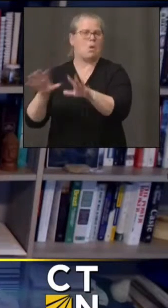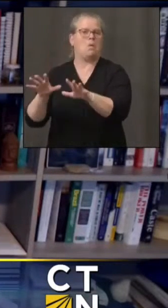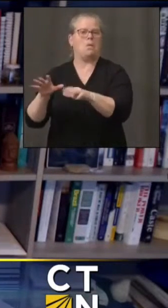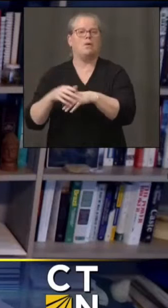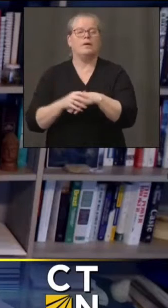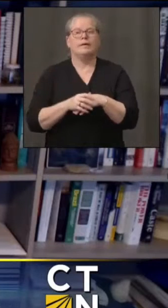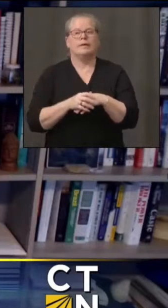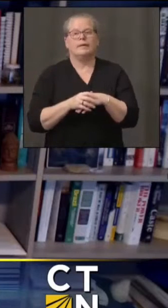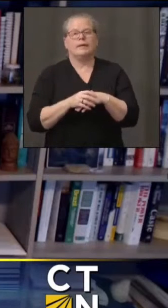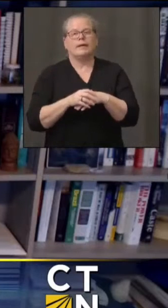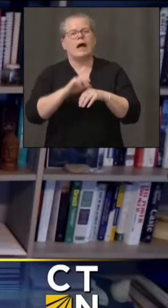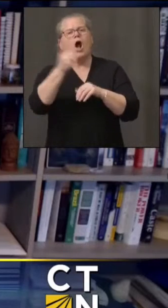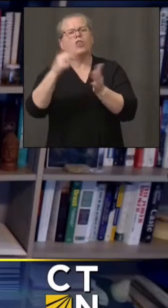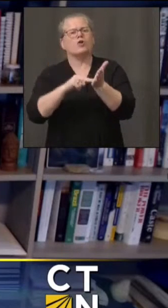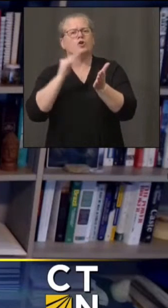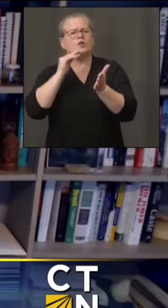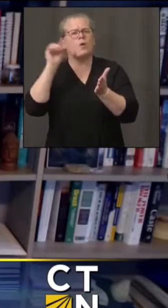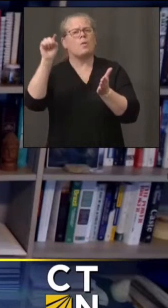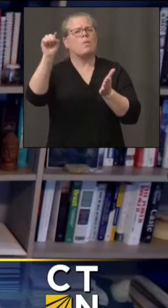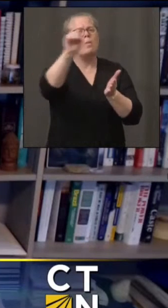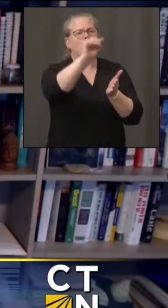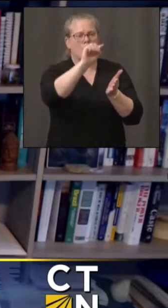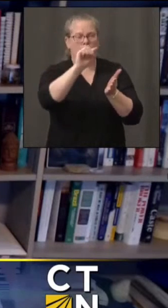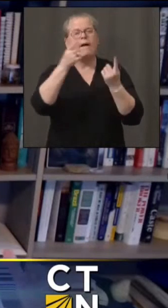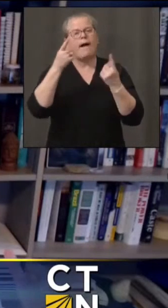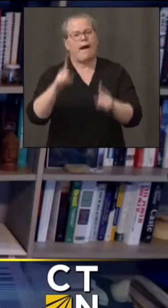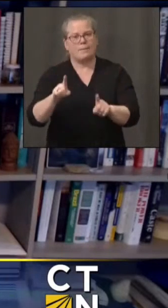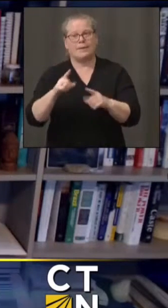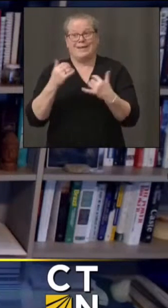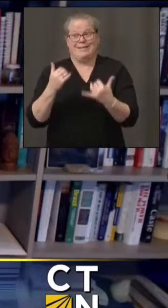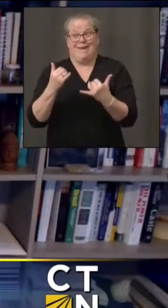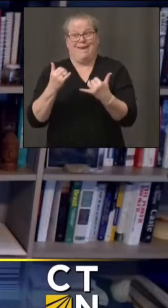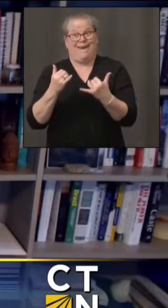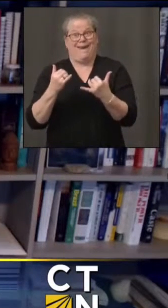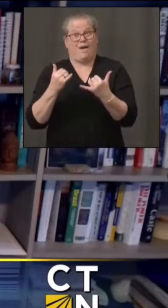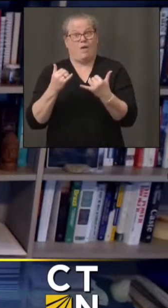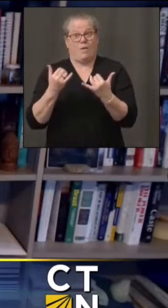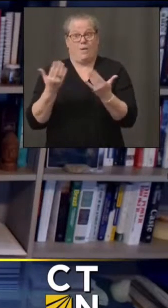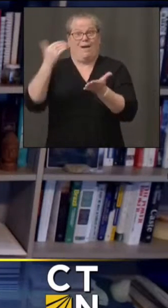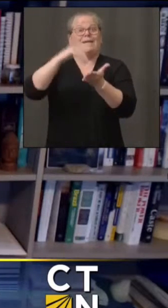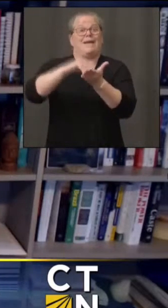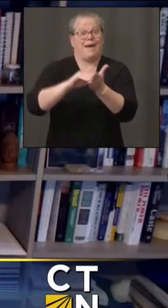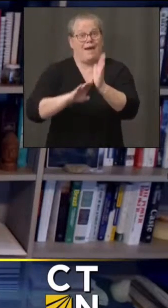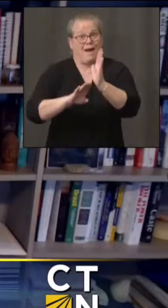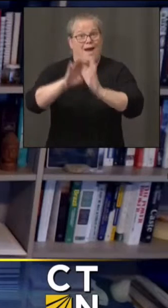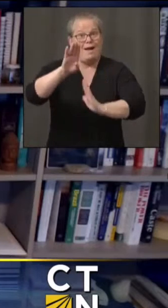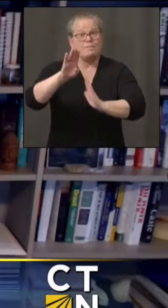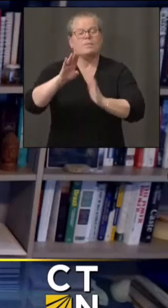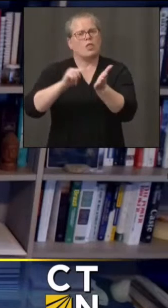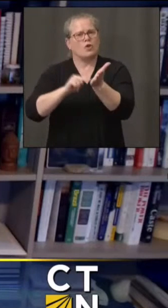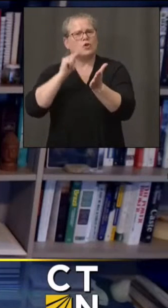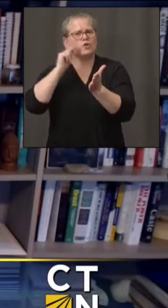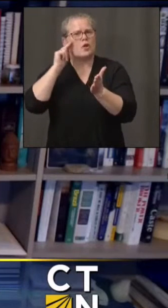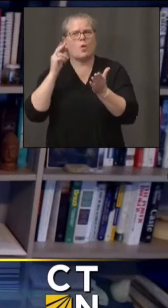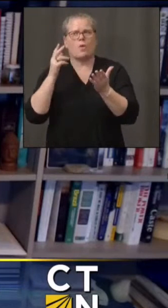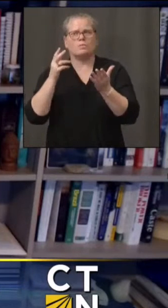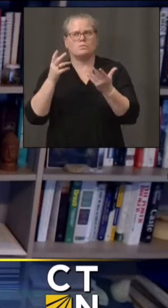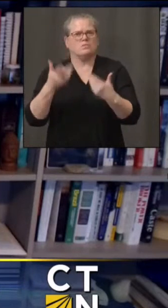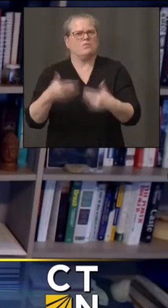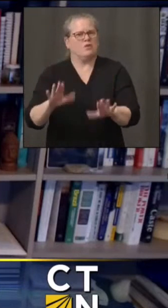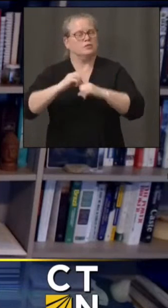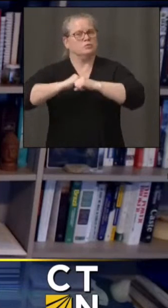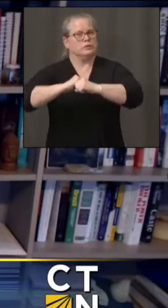resurgence that we're experiencing, much of the nursing homes are being protected, by